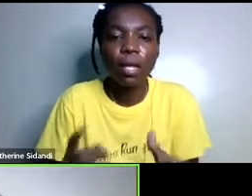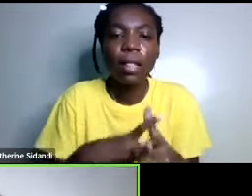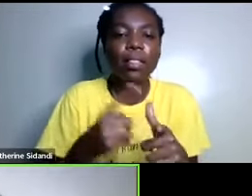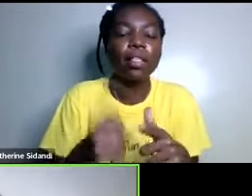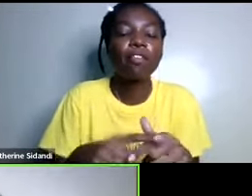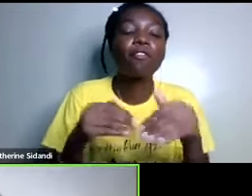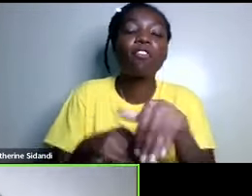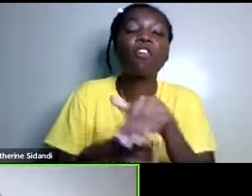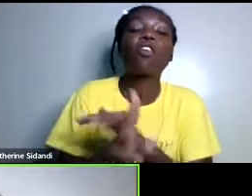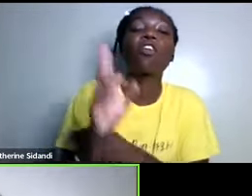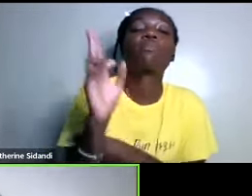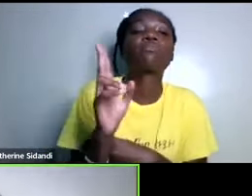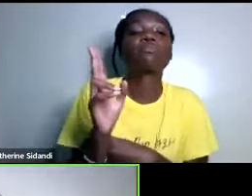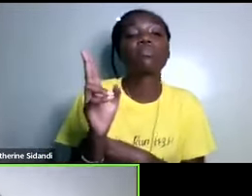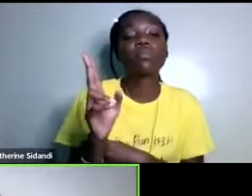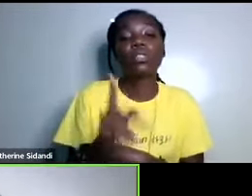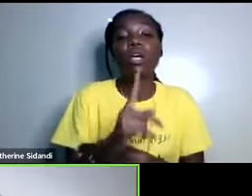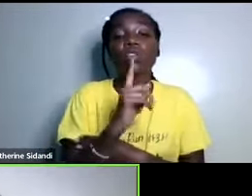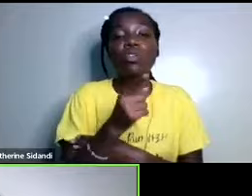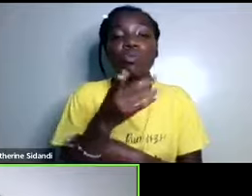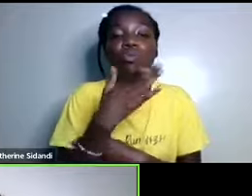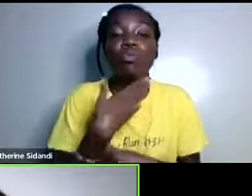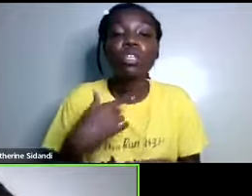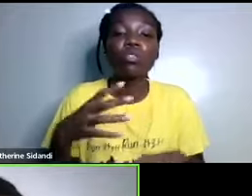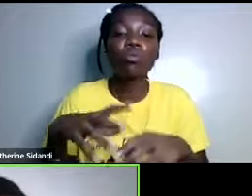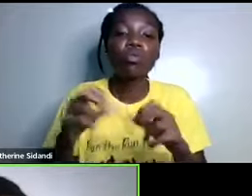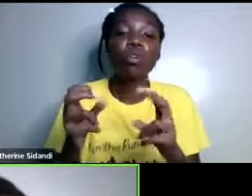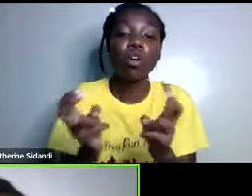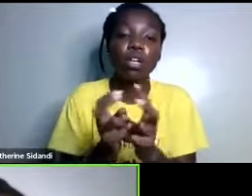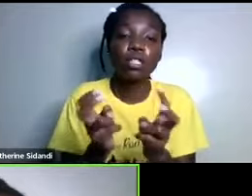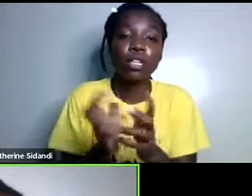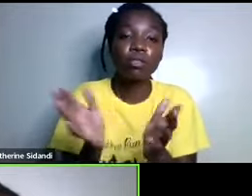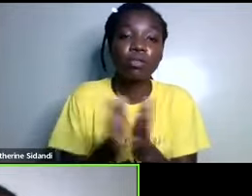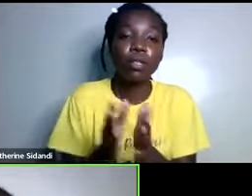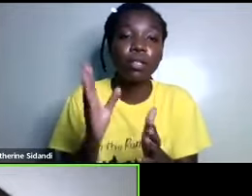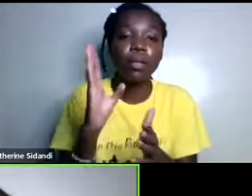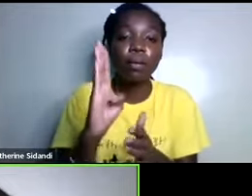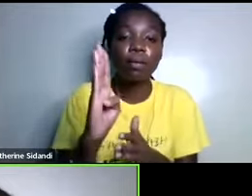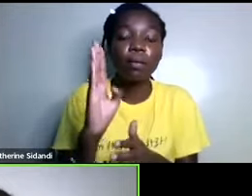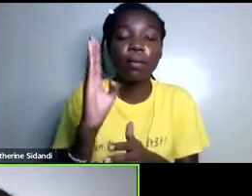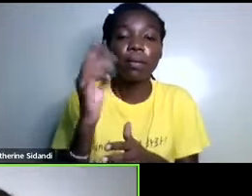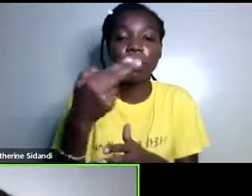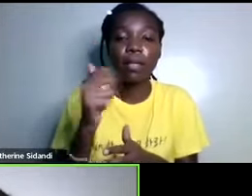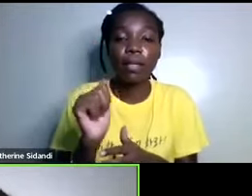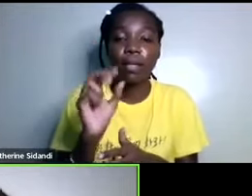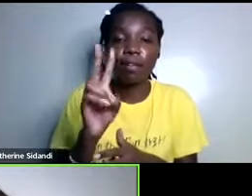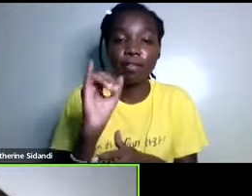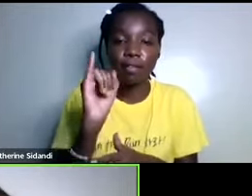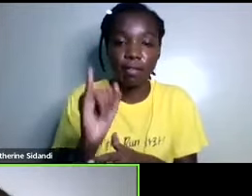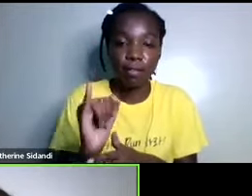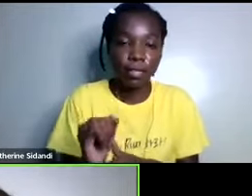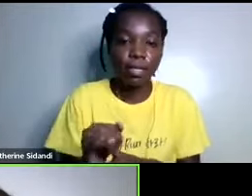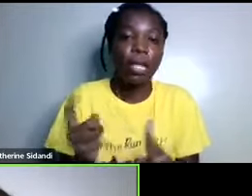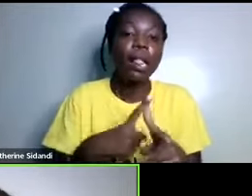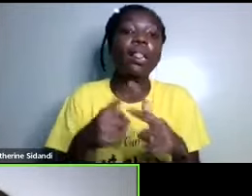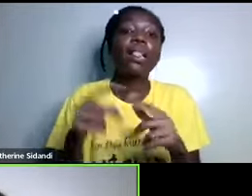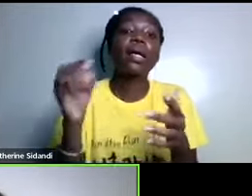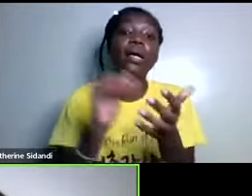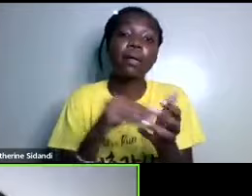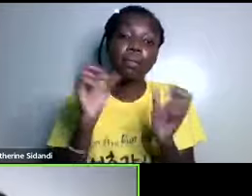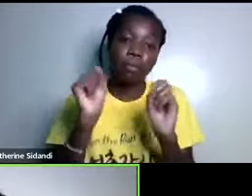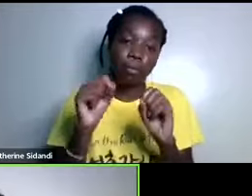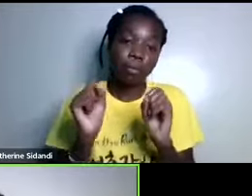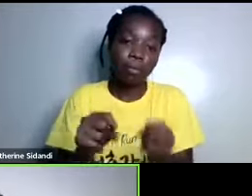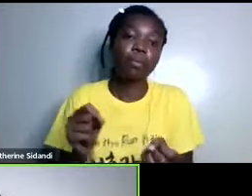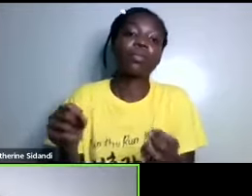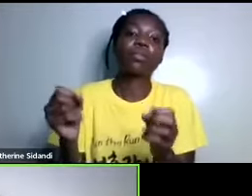contact with Bavi, the address is there. You can also get in touch with me. I'll be able to share Bavi's email address and you can contact him. He